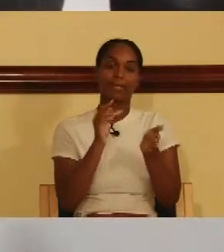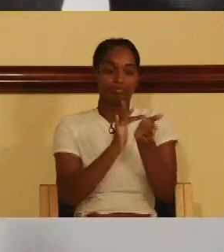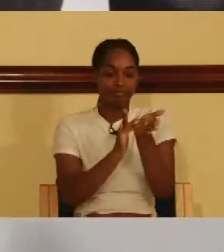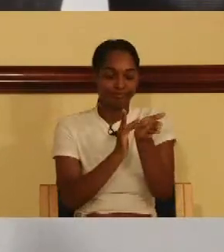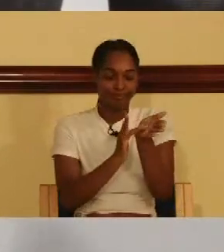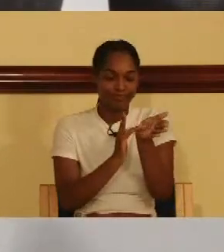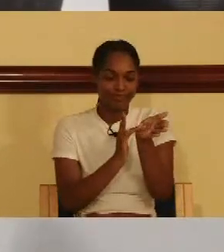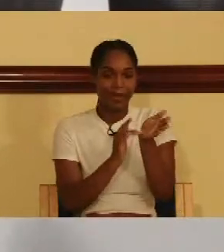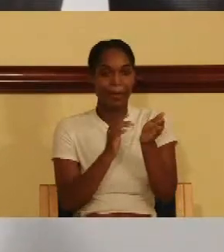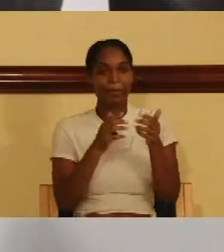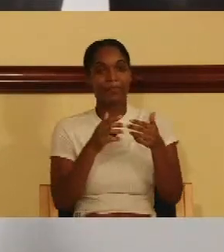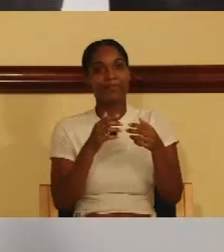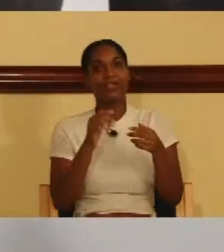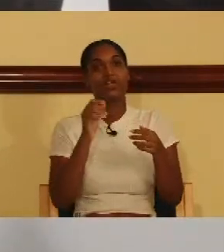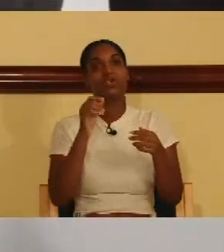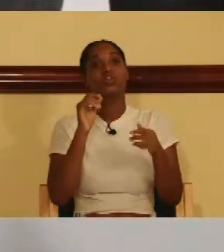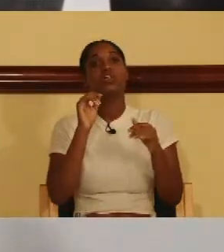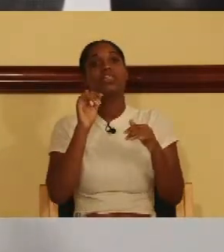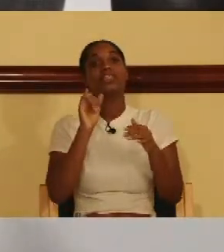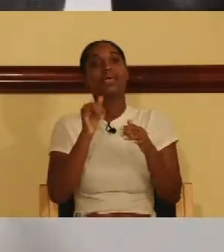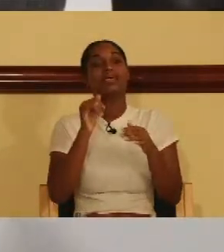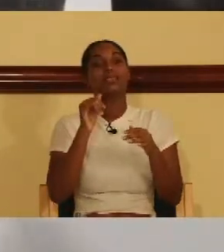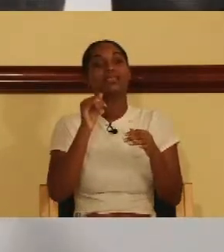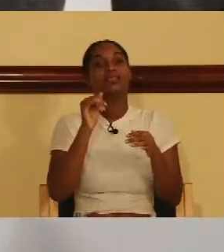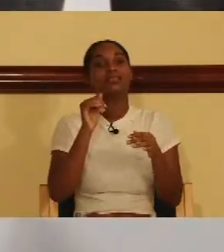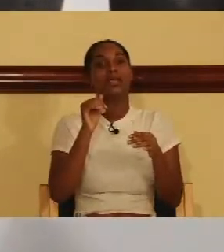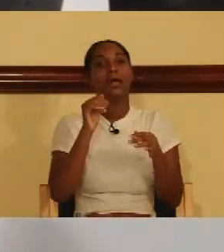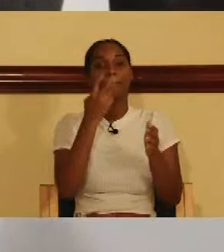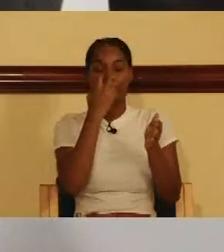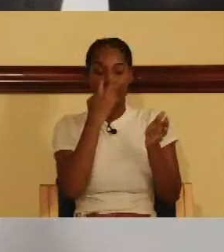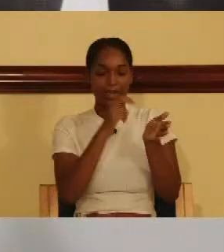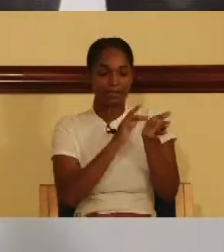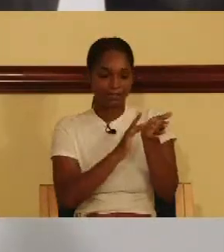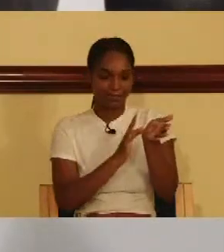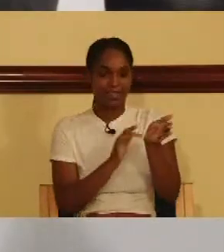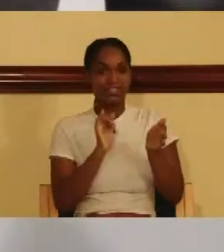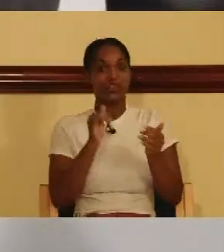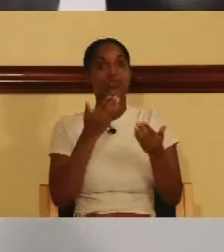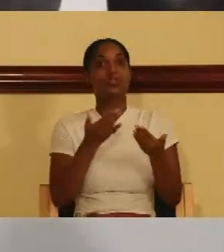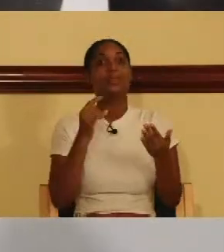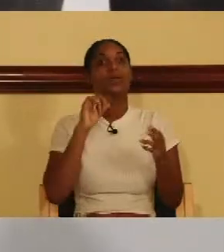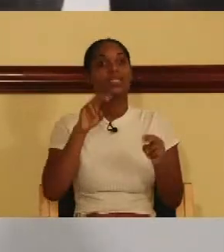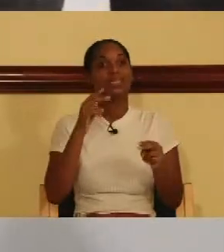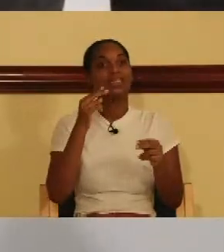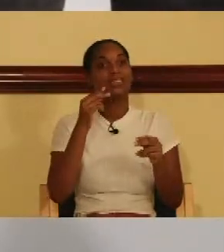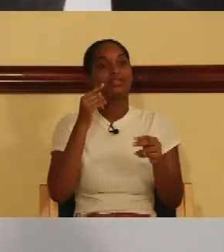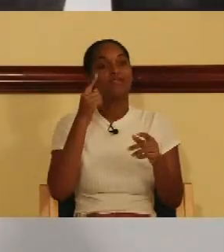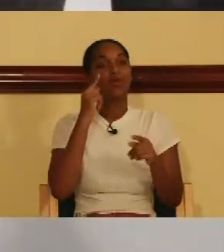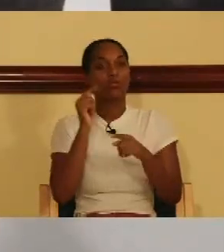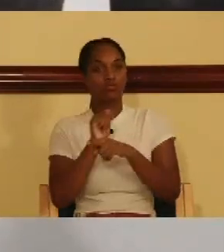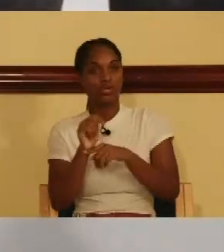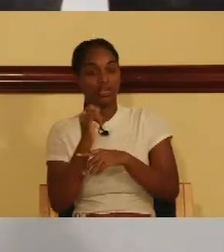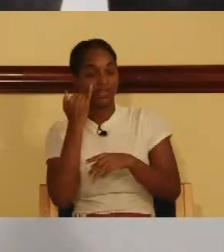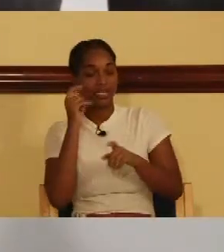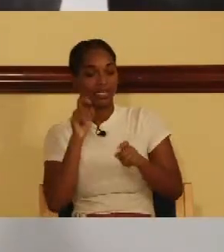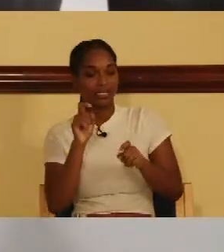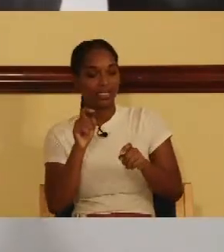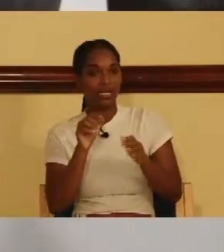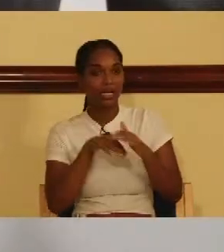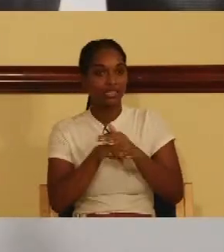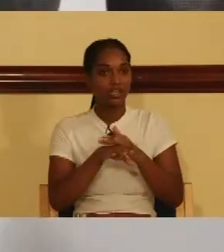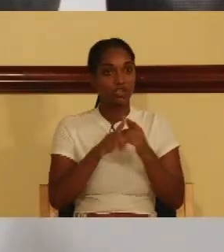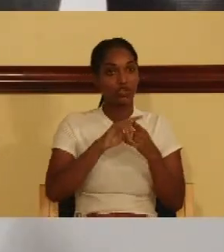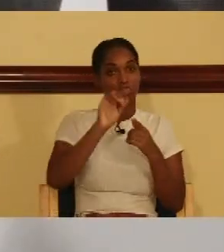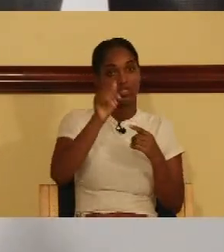we know that that's something that we need to enforce before that person's training. If it is that they need access to the